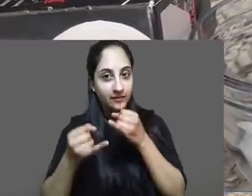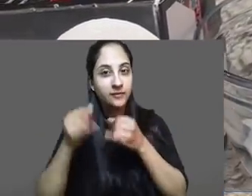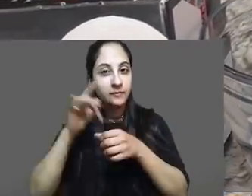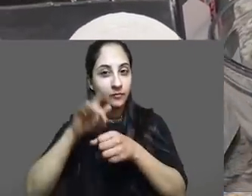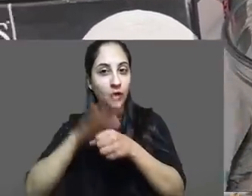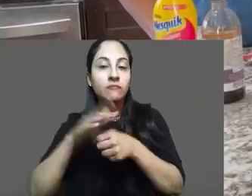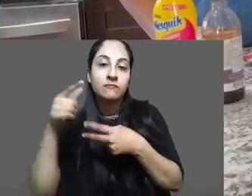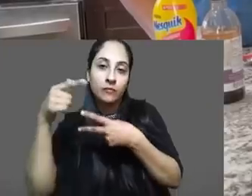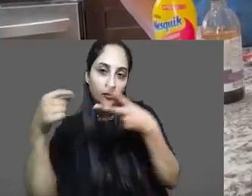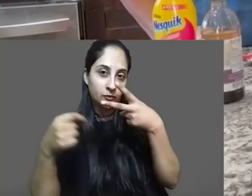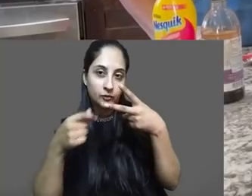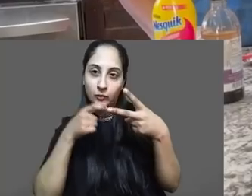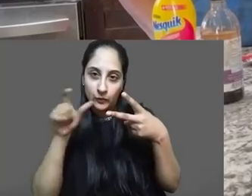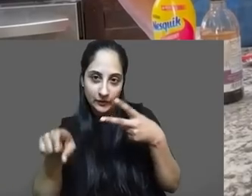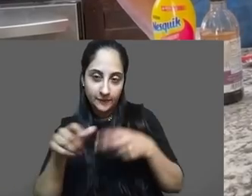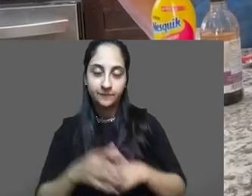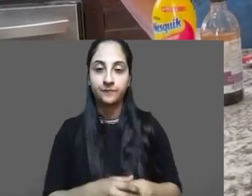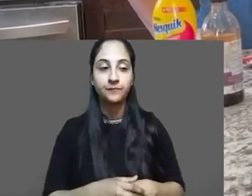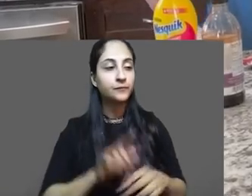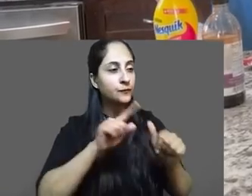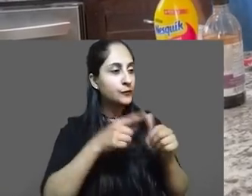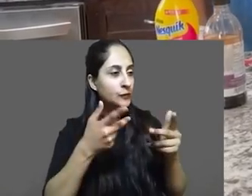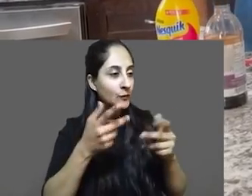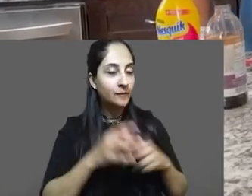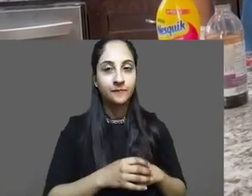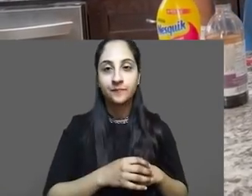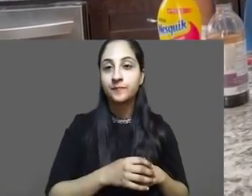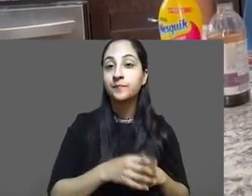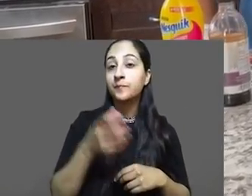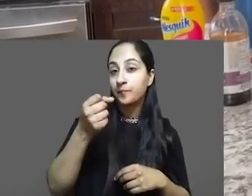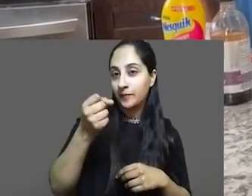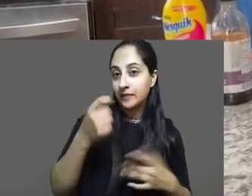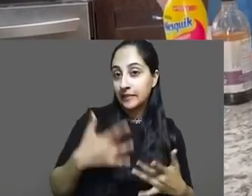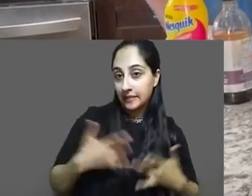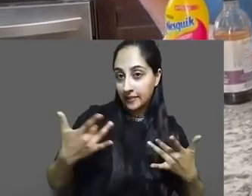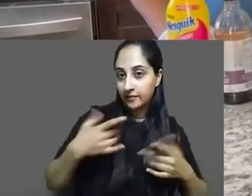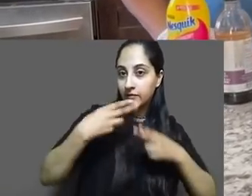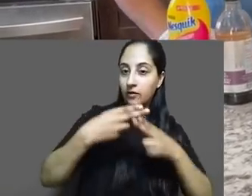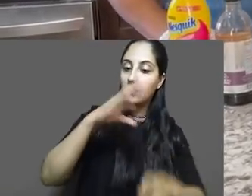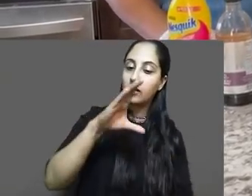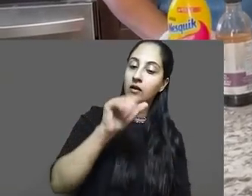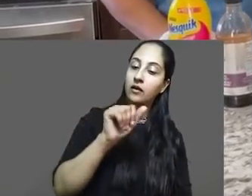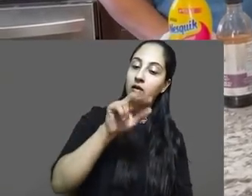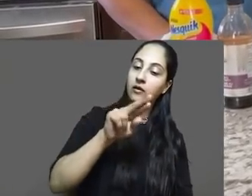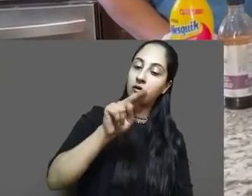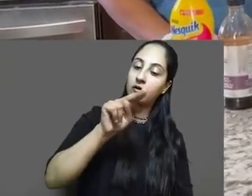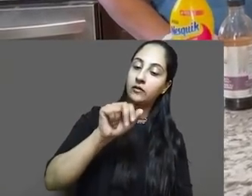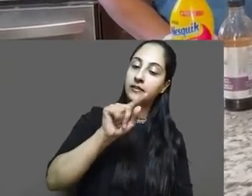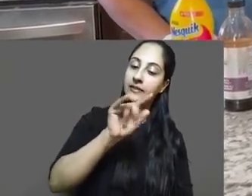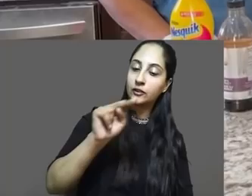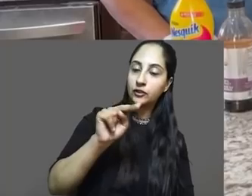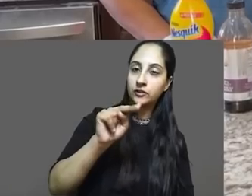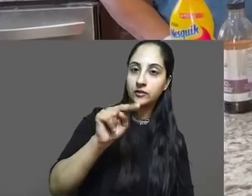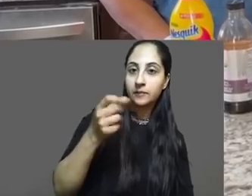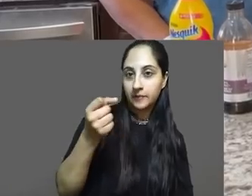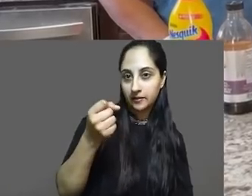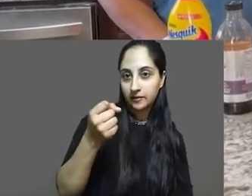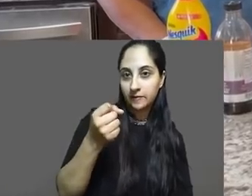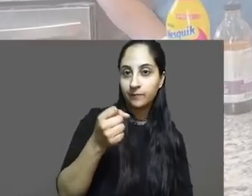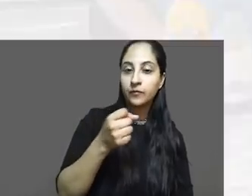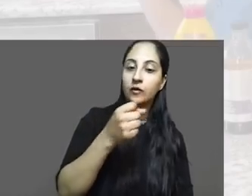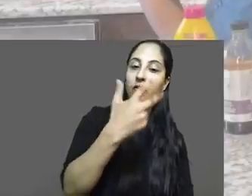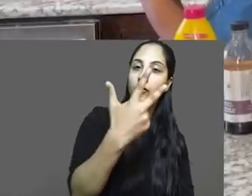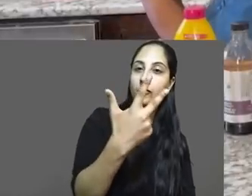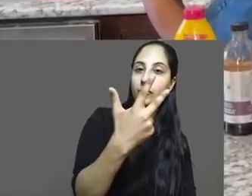like cream soda. Okay, where do we start? We start with the lighter milks, the carnation milk. Okay. We need 3.5 containers of